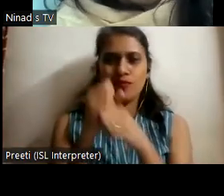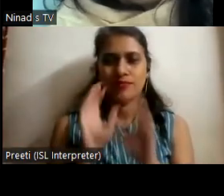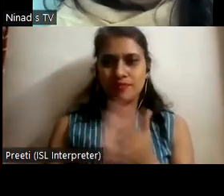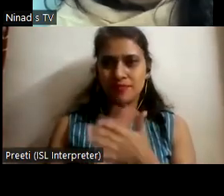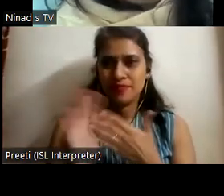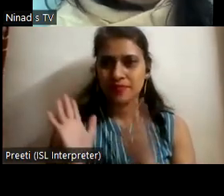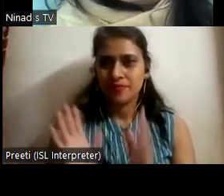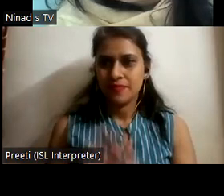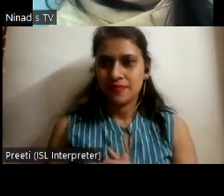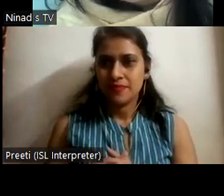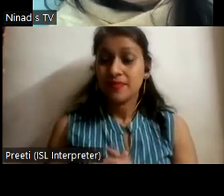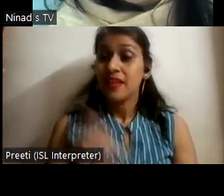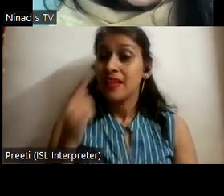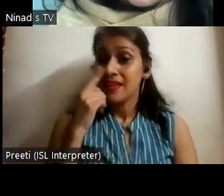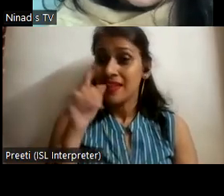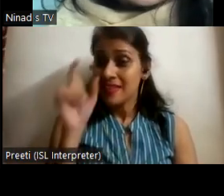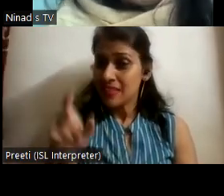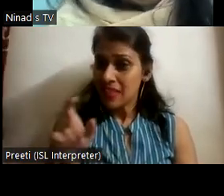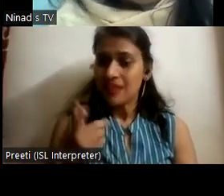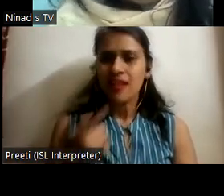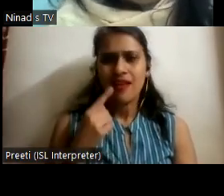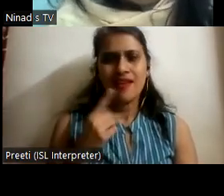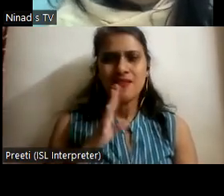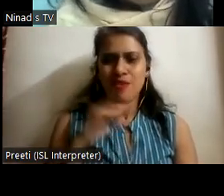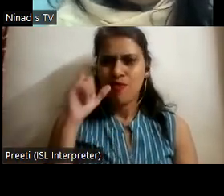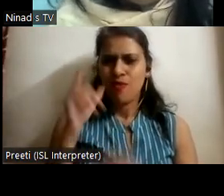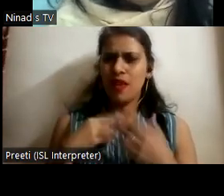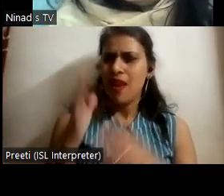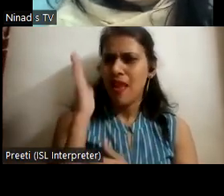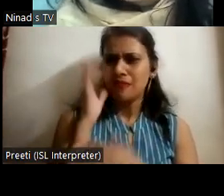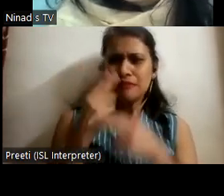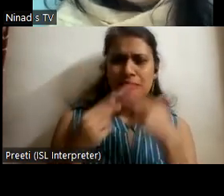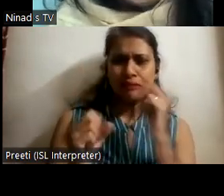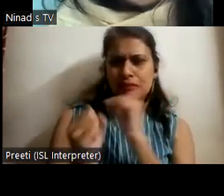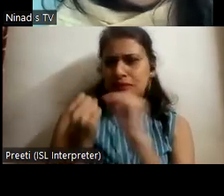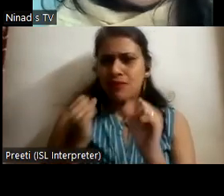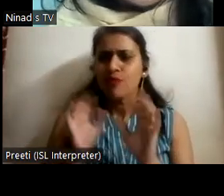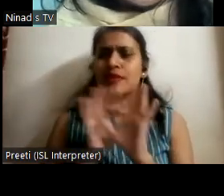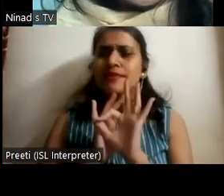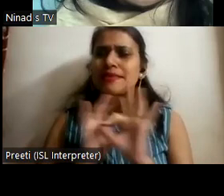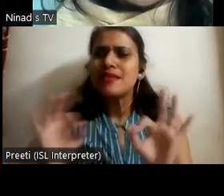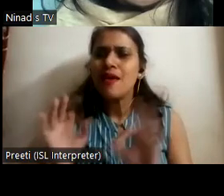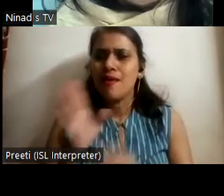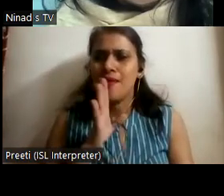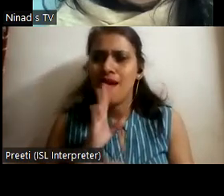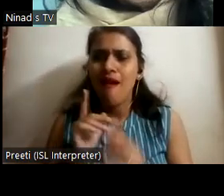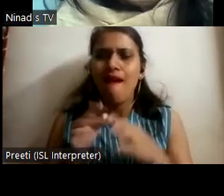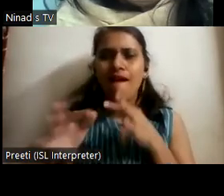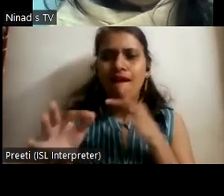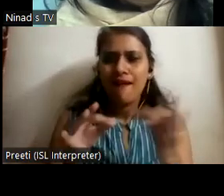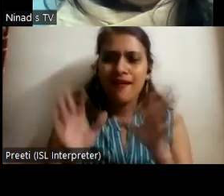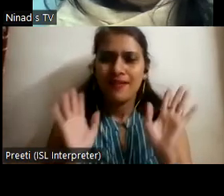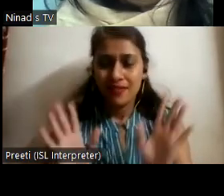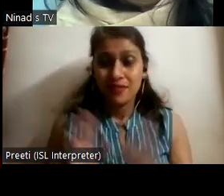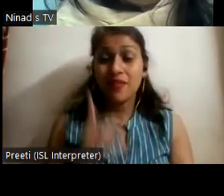kept my session very simple and I hope you understood. I believe, ma'am, that students have benefited from it. So, ma'am, as you know, this